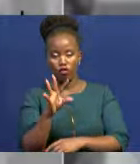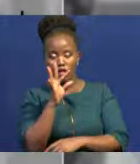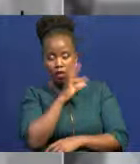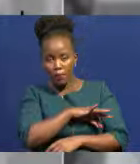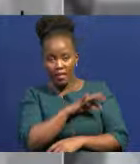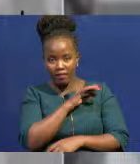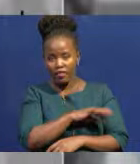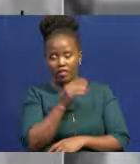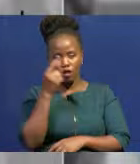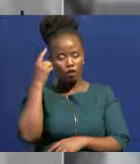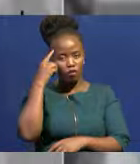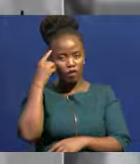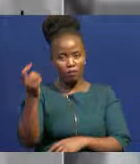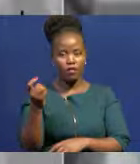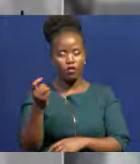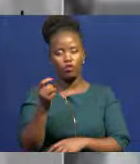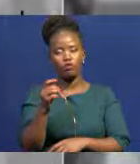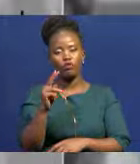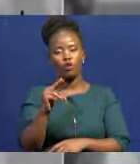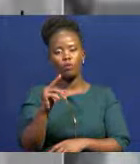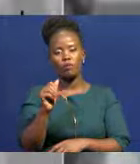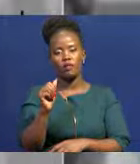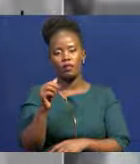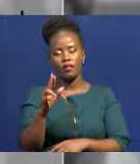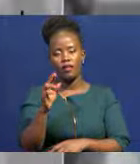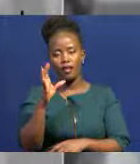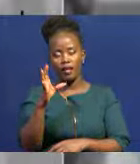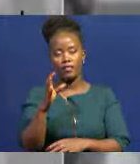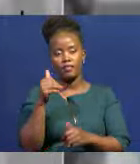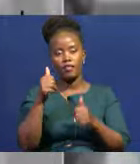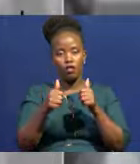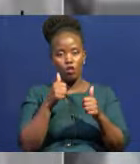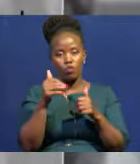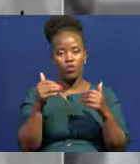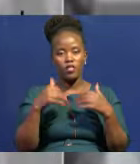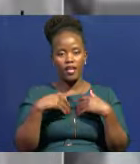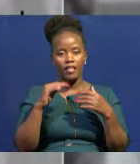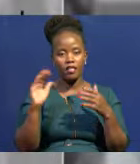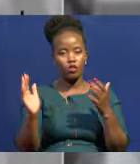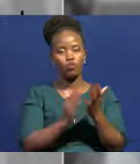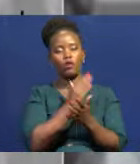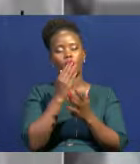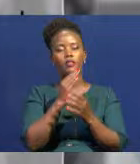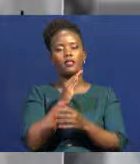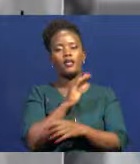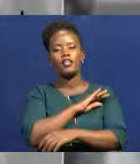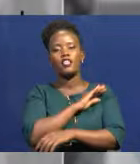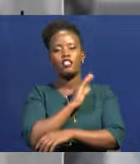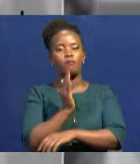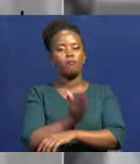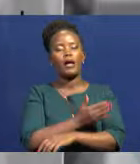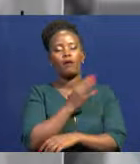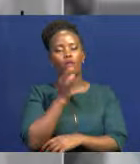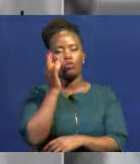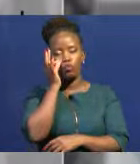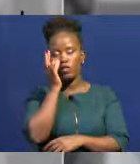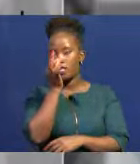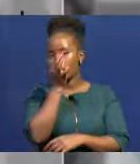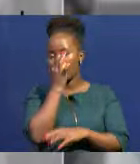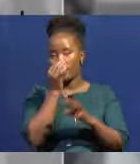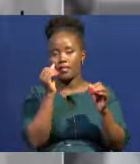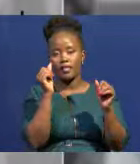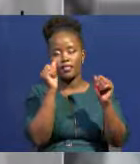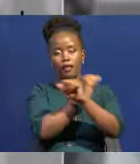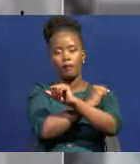rebellion within the National Rainbow Coalition that had swept into power in 2002 with Kibaki as the presidential